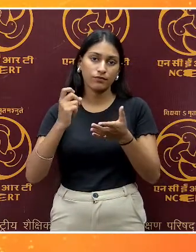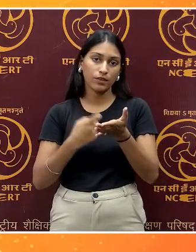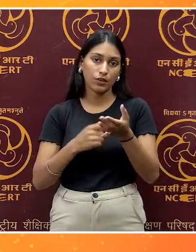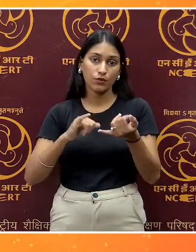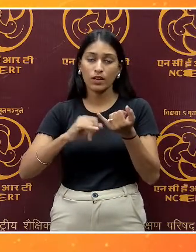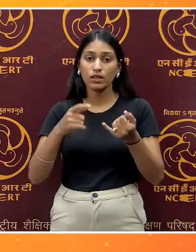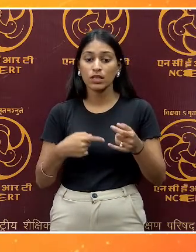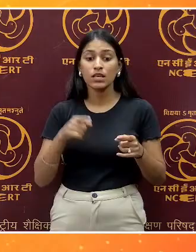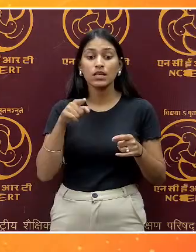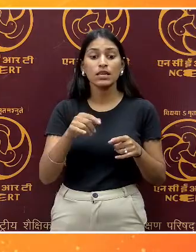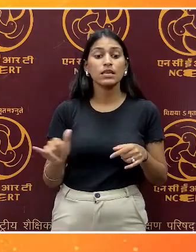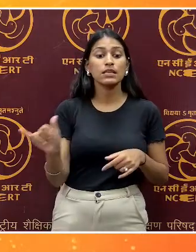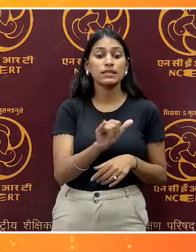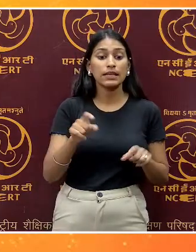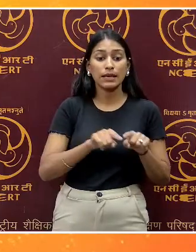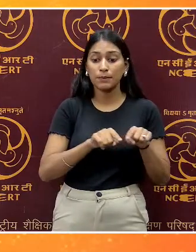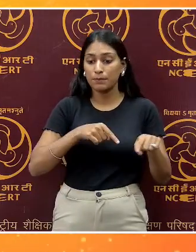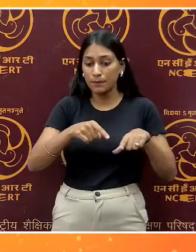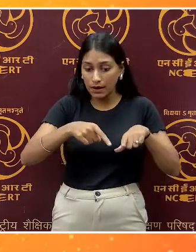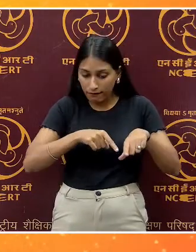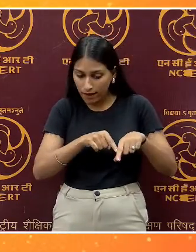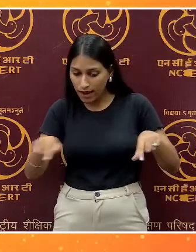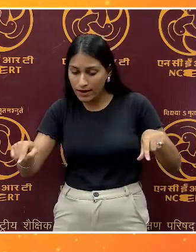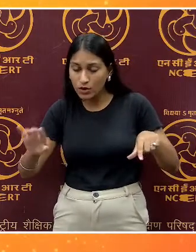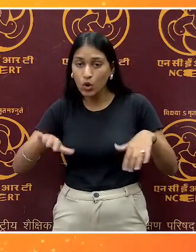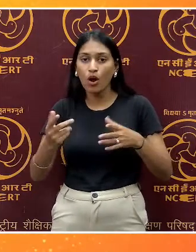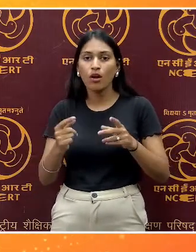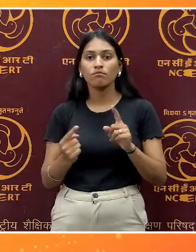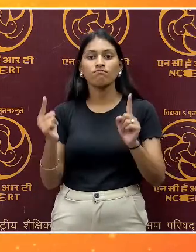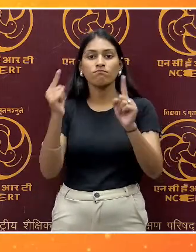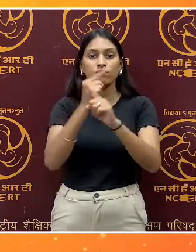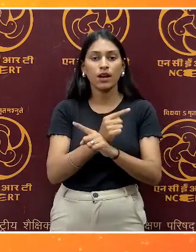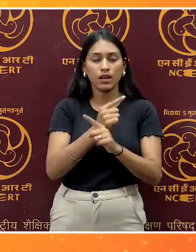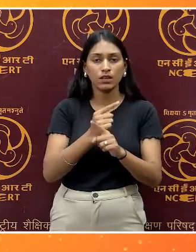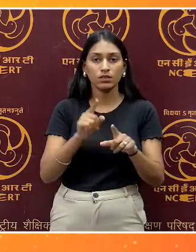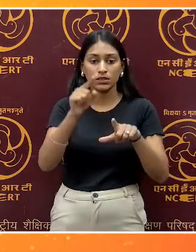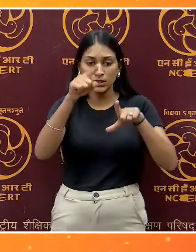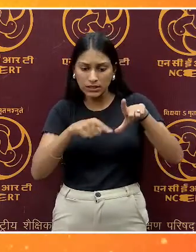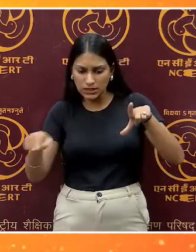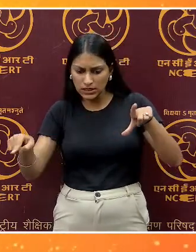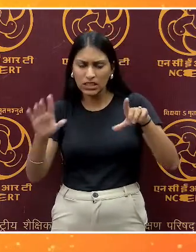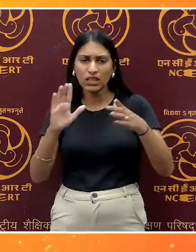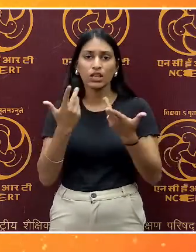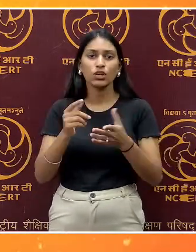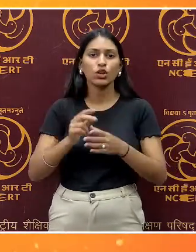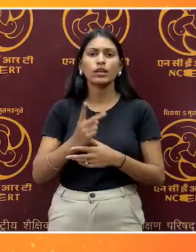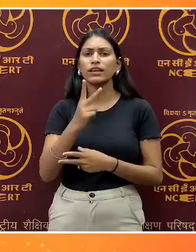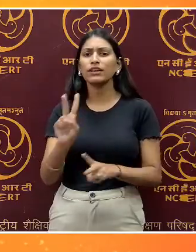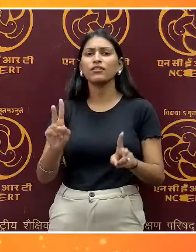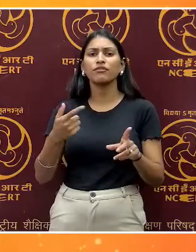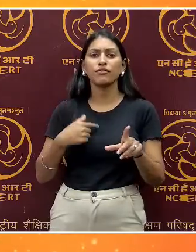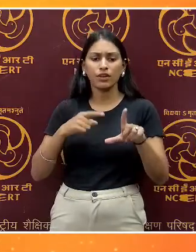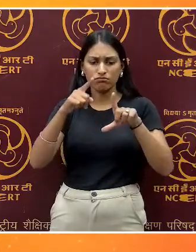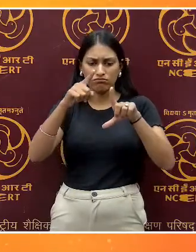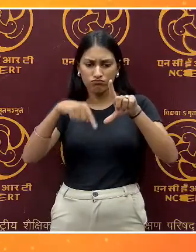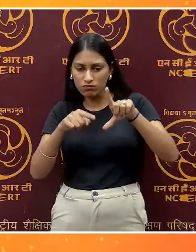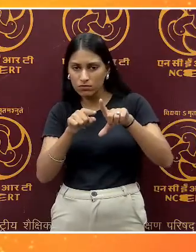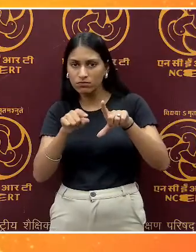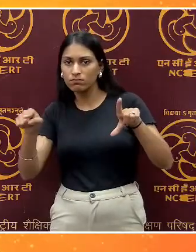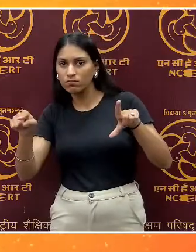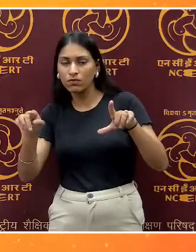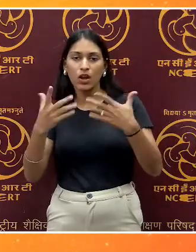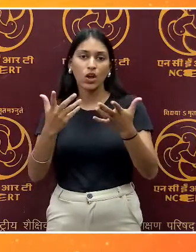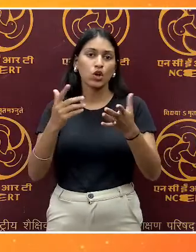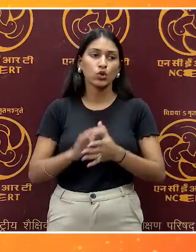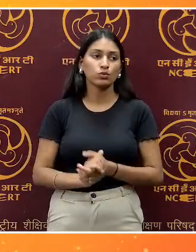same line or parallel lines. Parallel lines because all parallel horizontal directions are east. Okay, so we